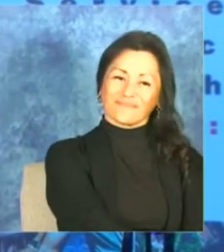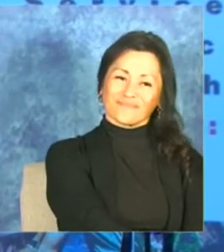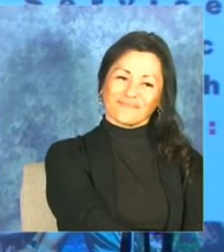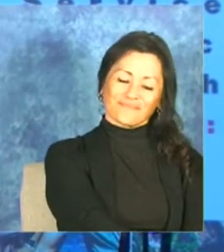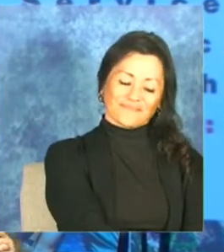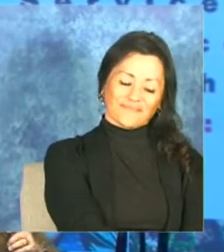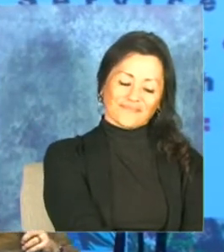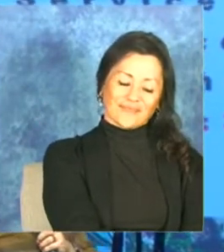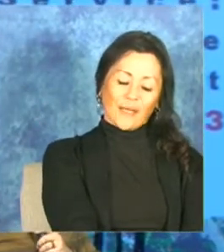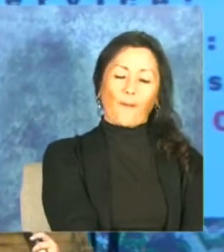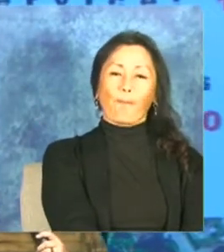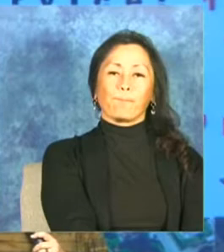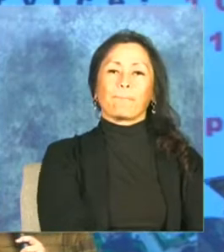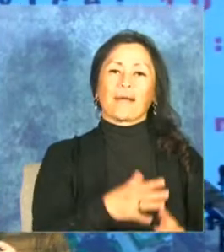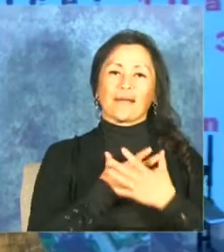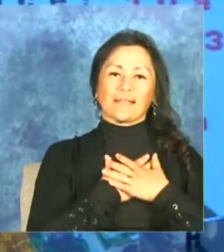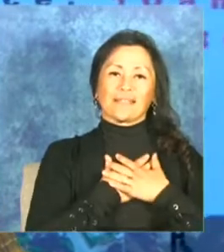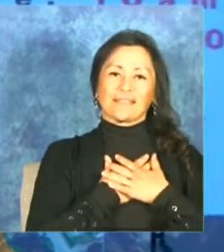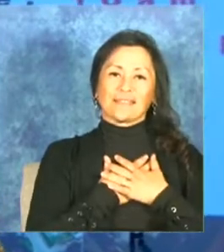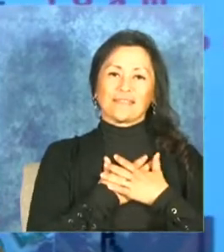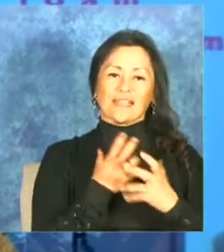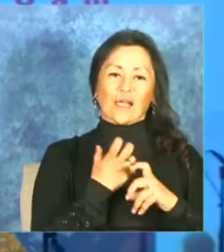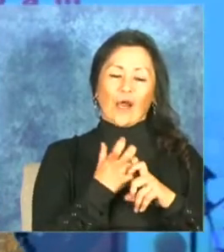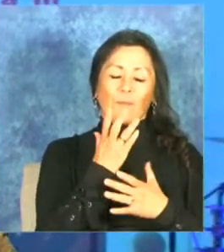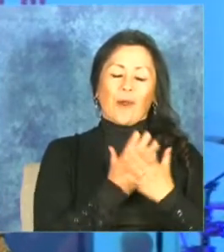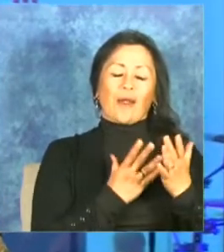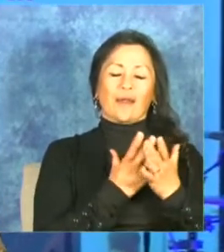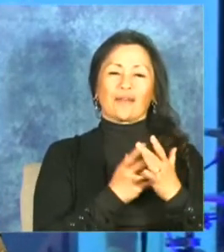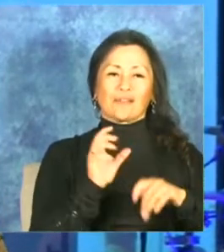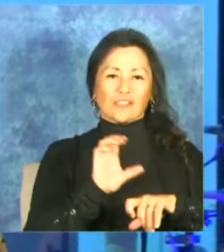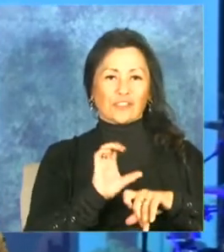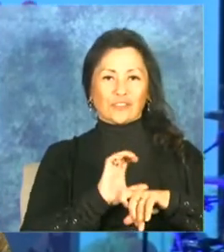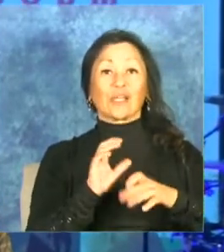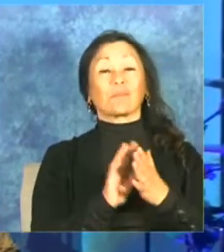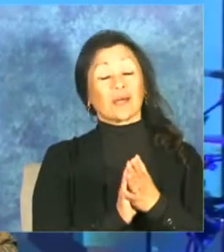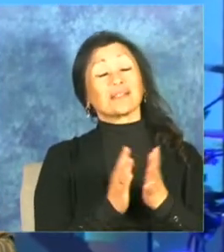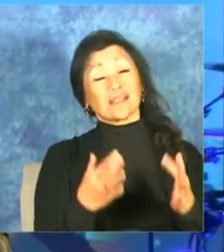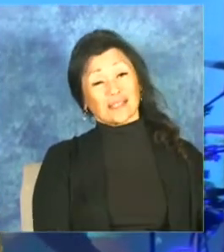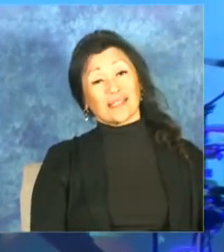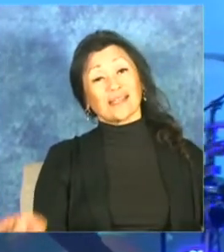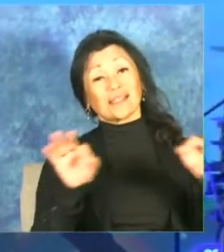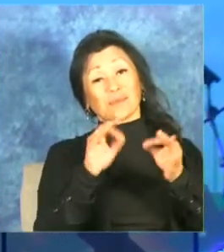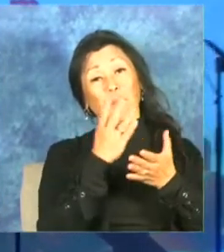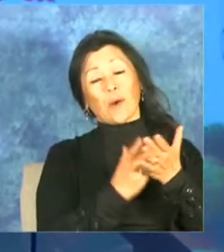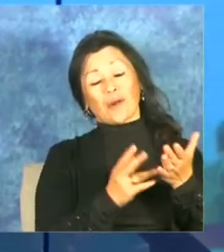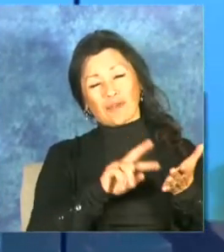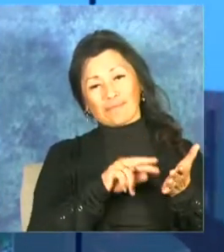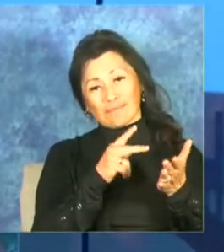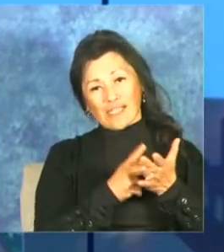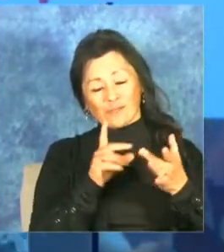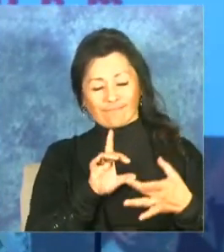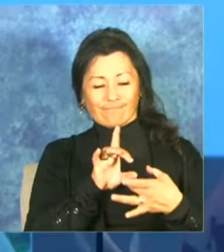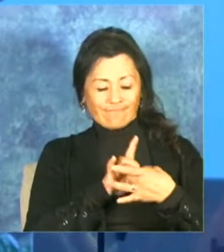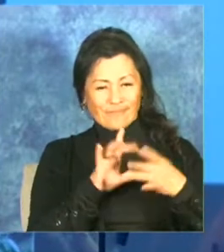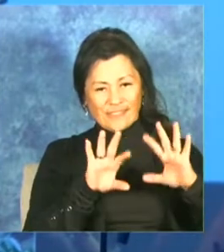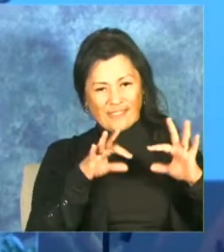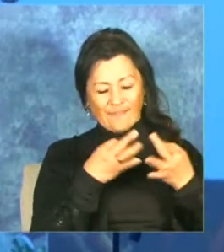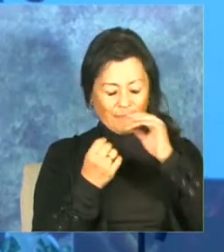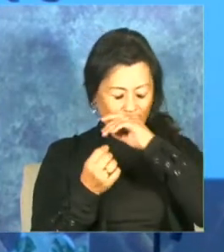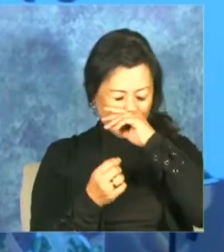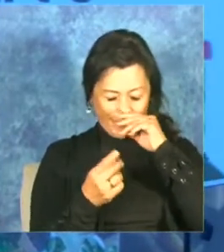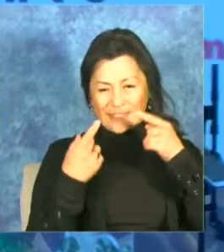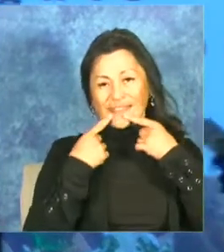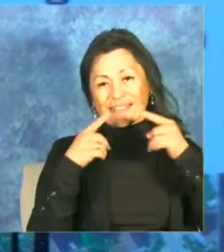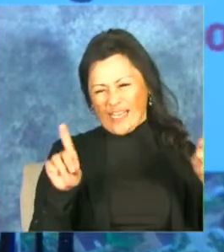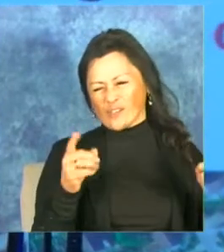All right. Oh, man, that's a tough part of being the church, but it is a big, important part of what it means to be the church today. All right, let me announce a